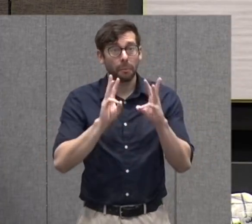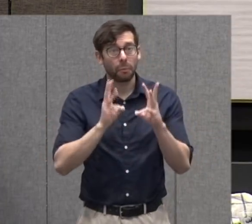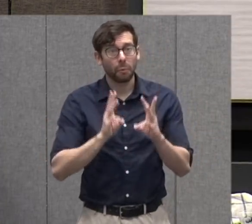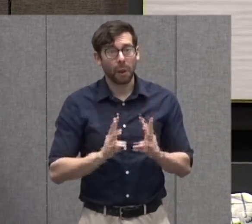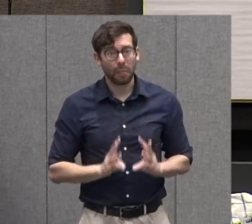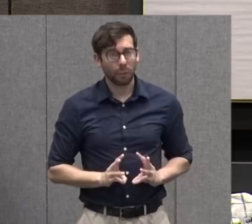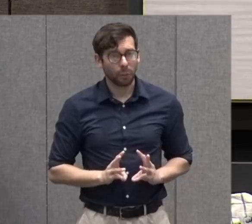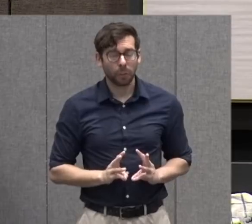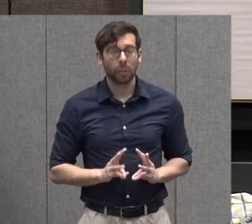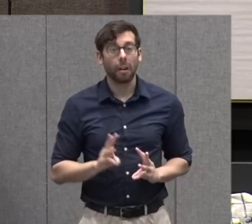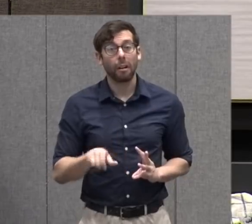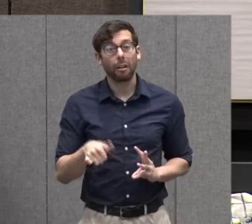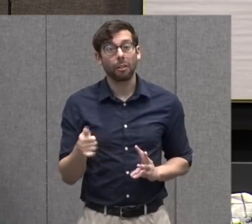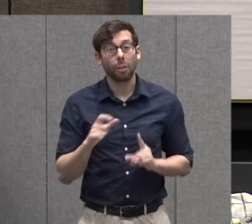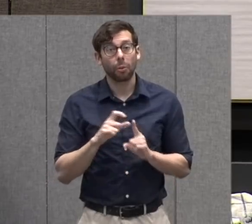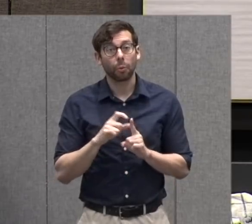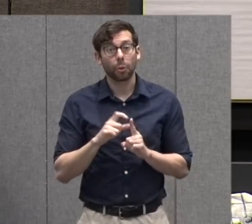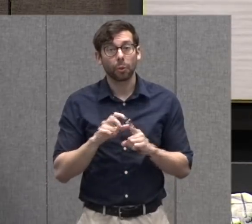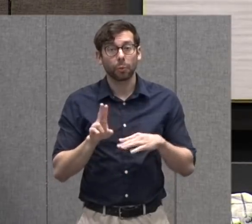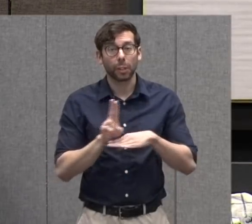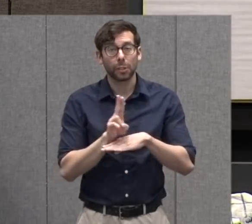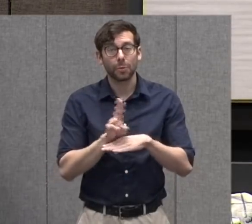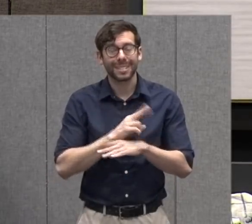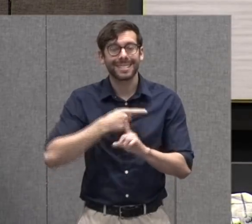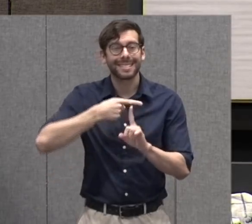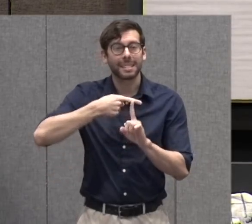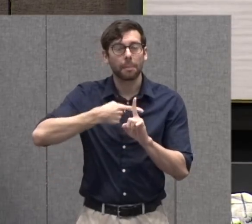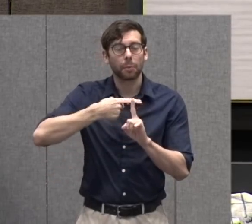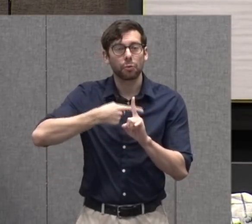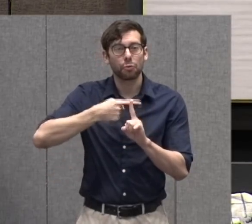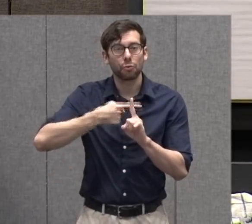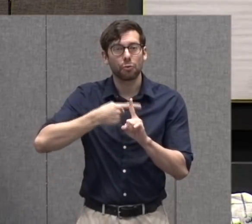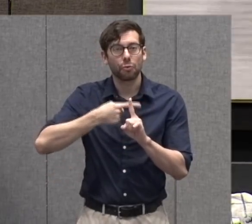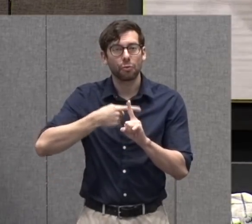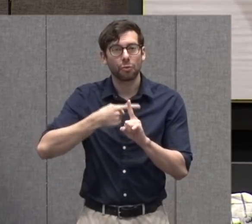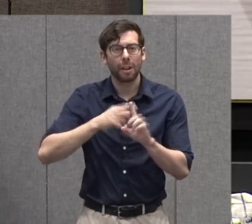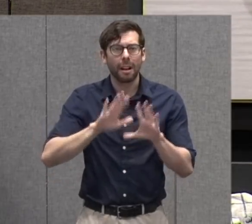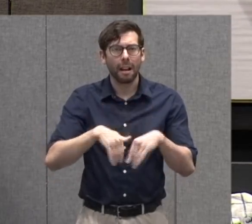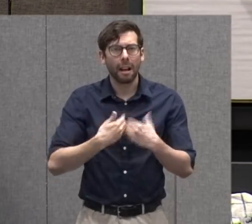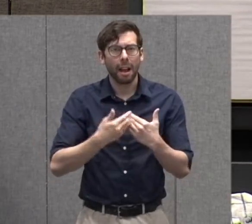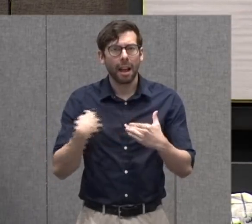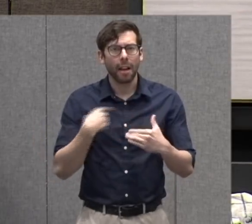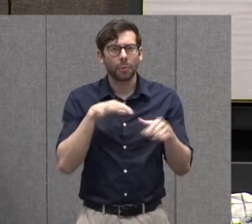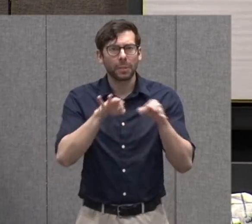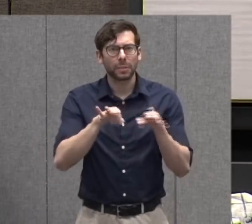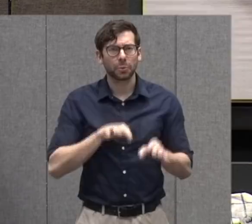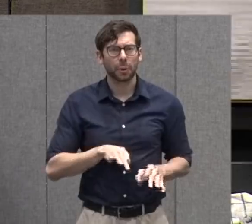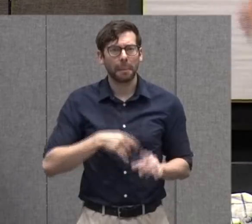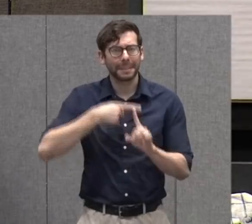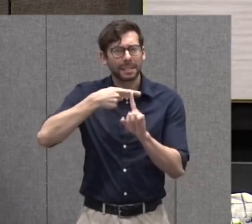temperature. How can we describe temperature? We can use words like cold.